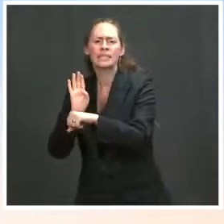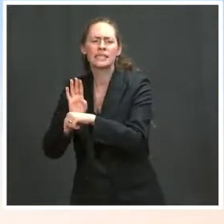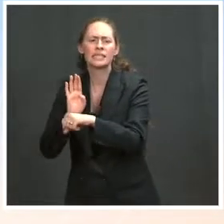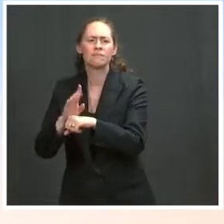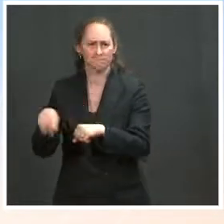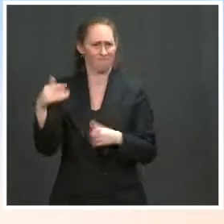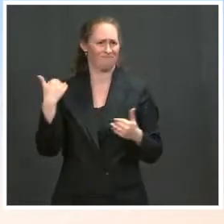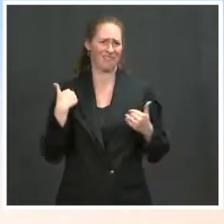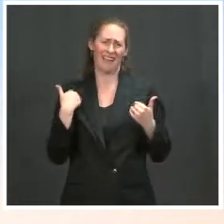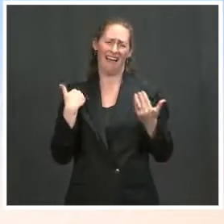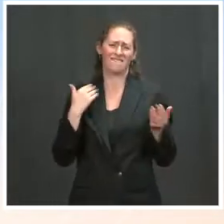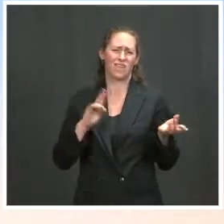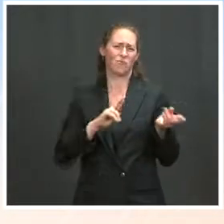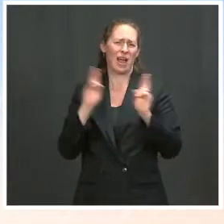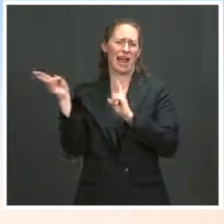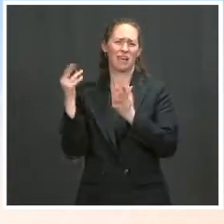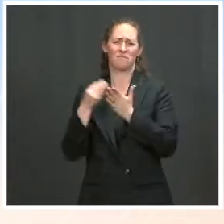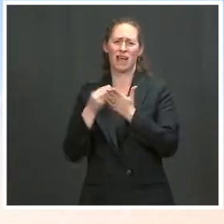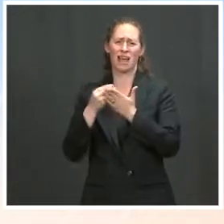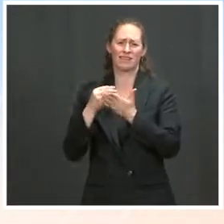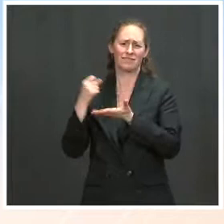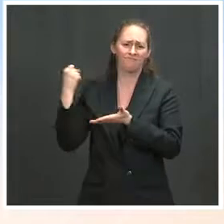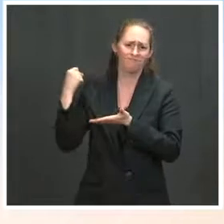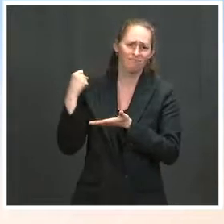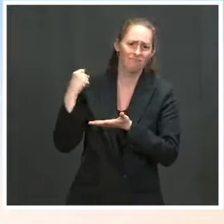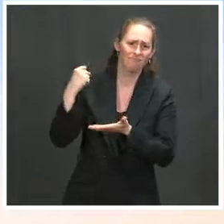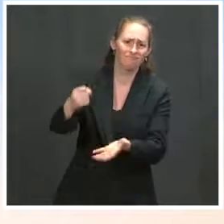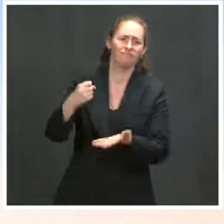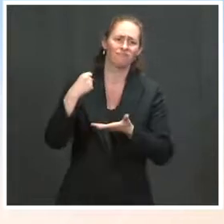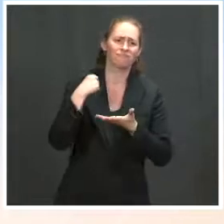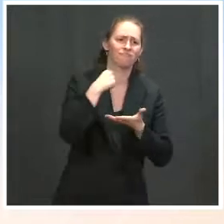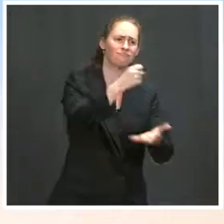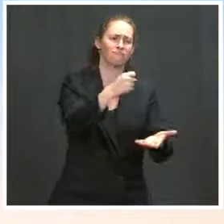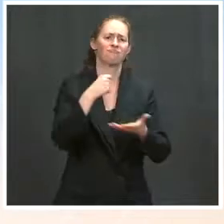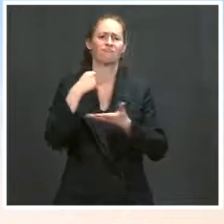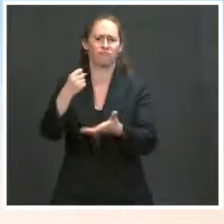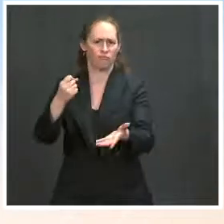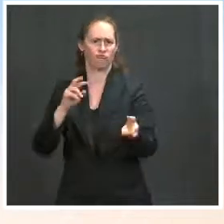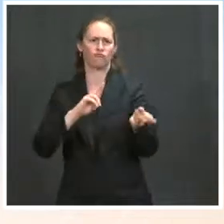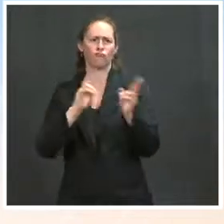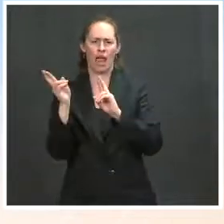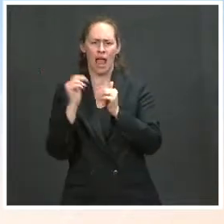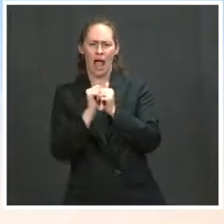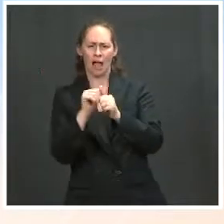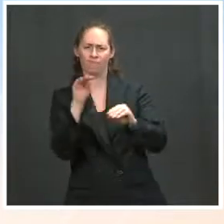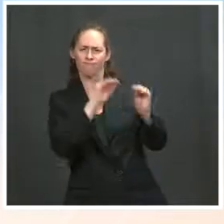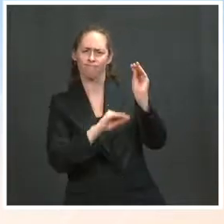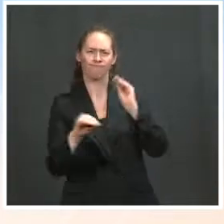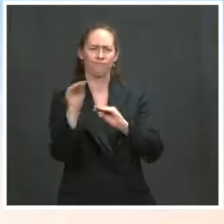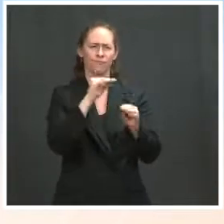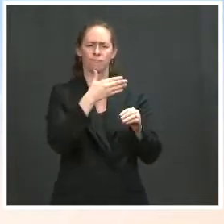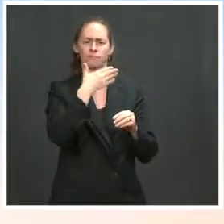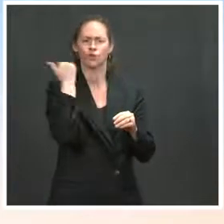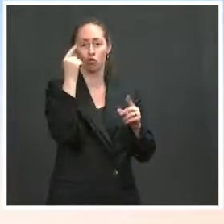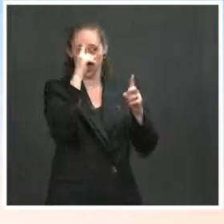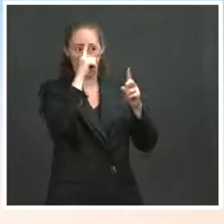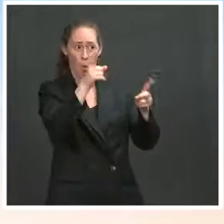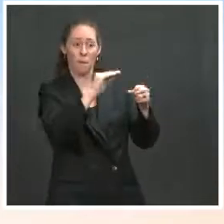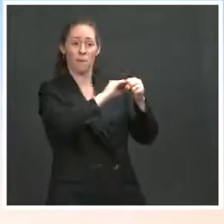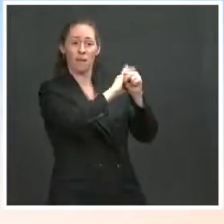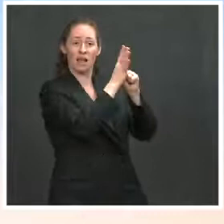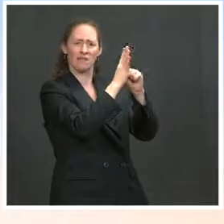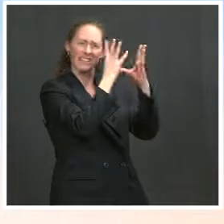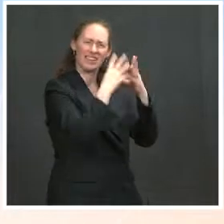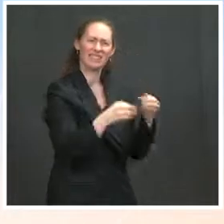delivering relief to families, businesses, and communities to bridge our economy to end the pandemic and into